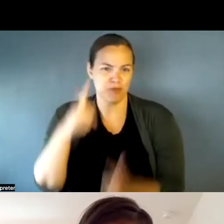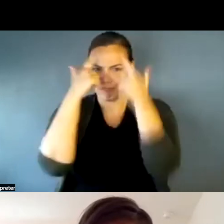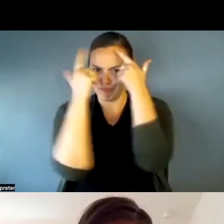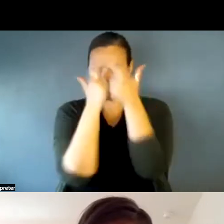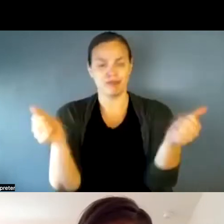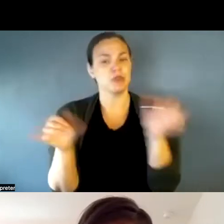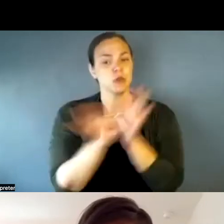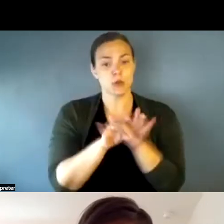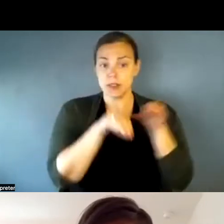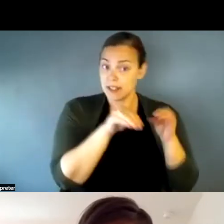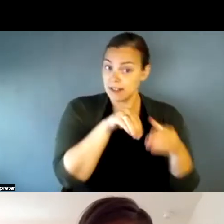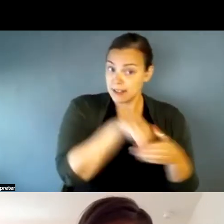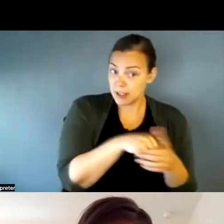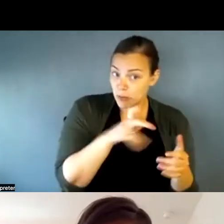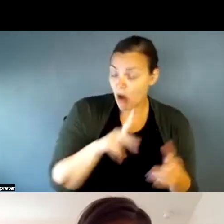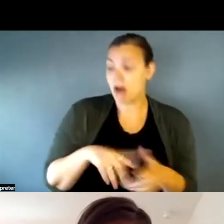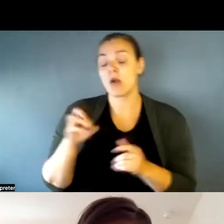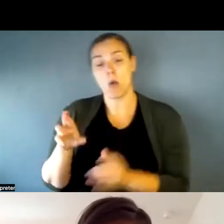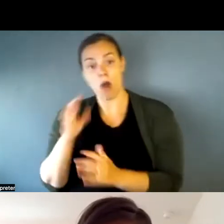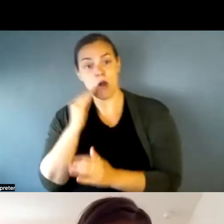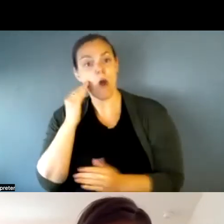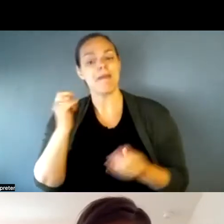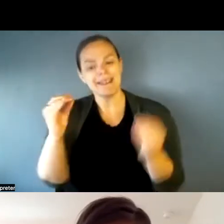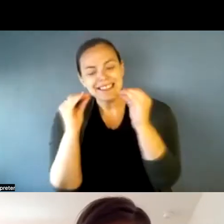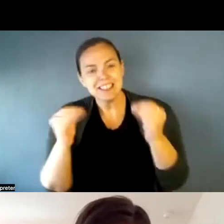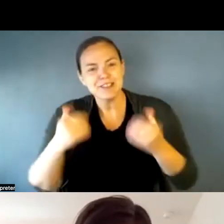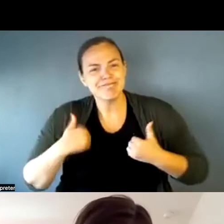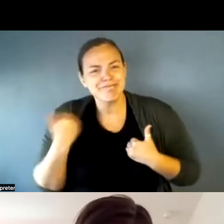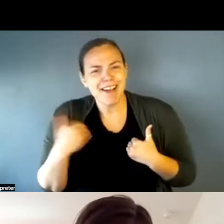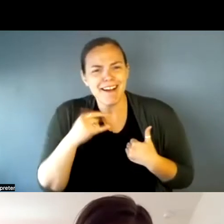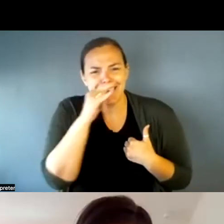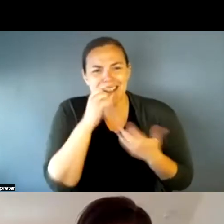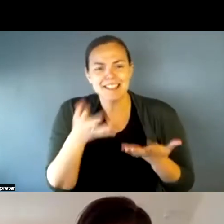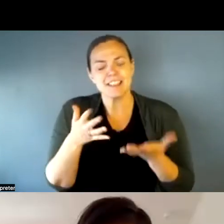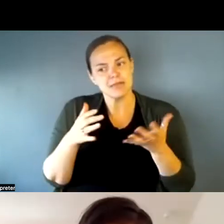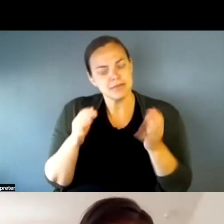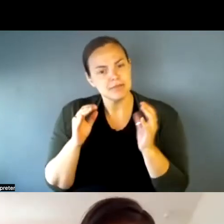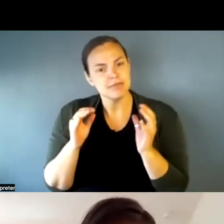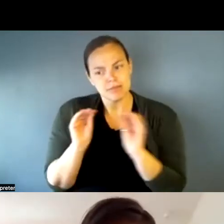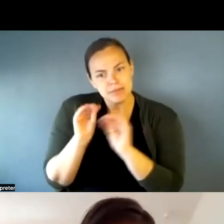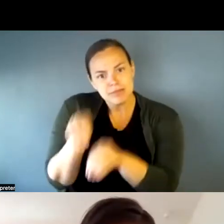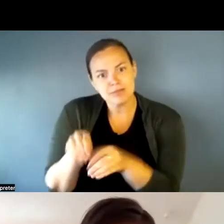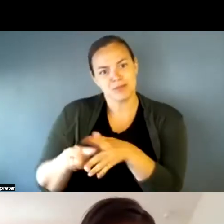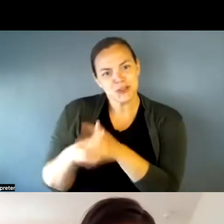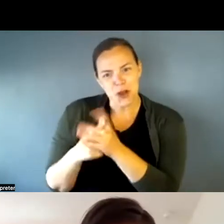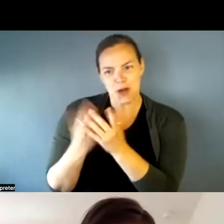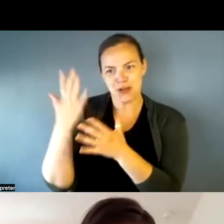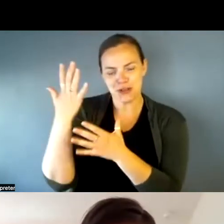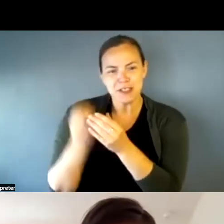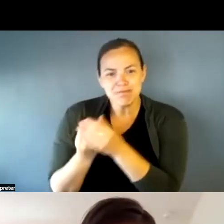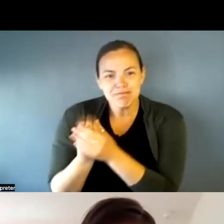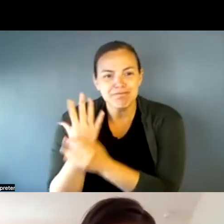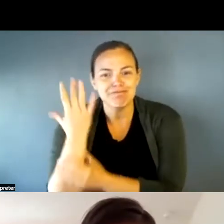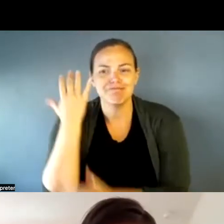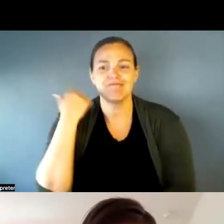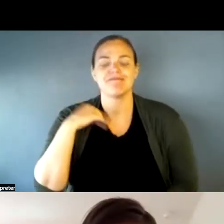can choose. And teaching that to young kids, to plant a tree start, and